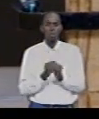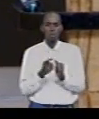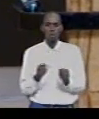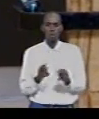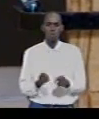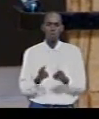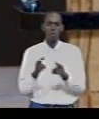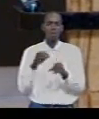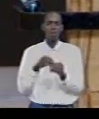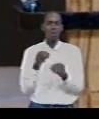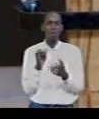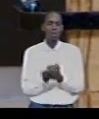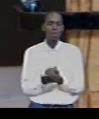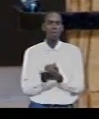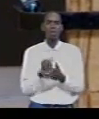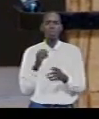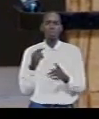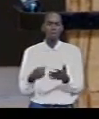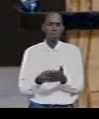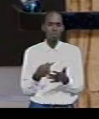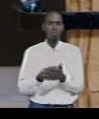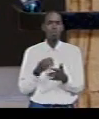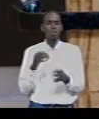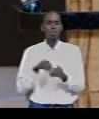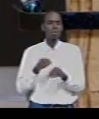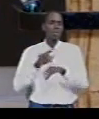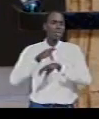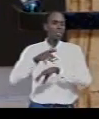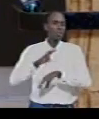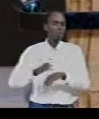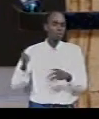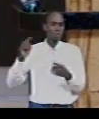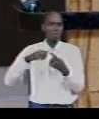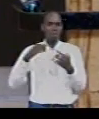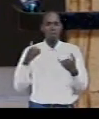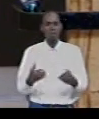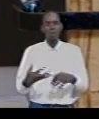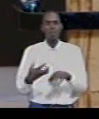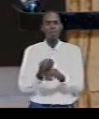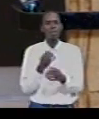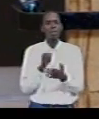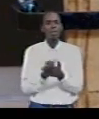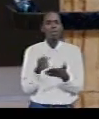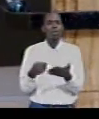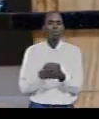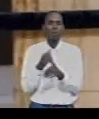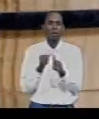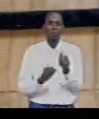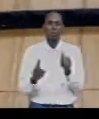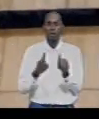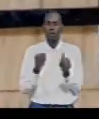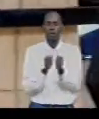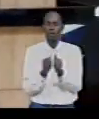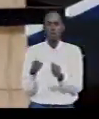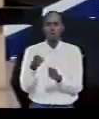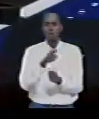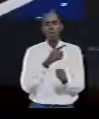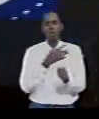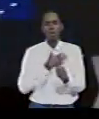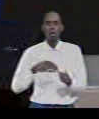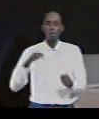from the early church until this time. Take that gospel with you everywhere you go and preach